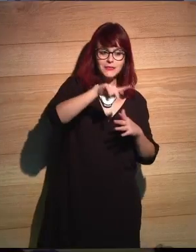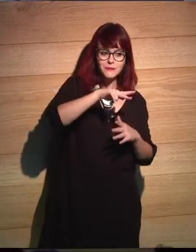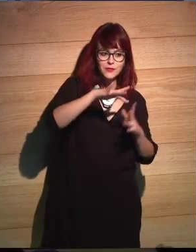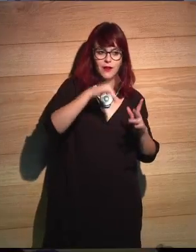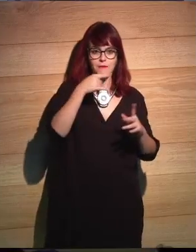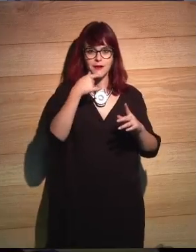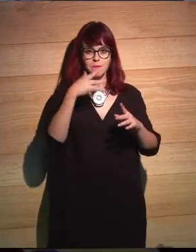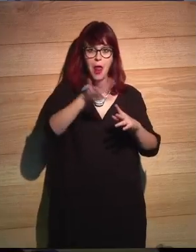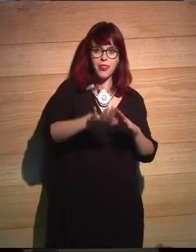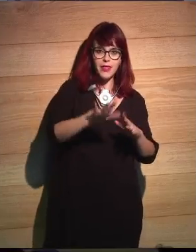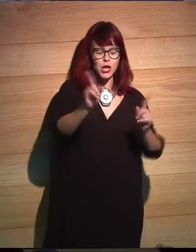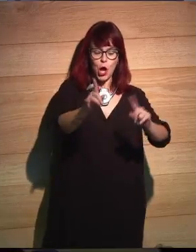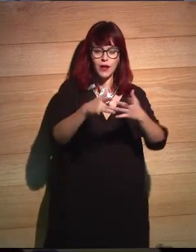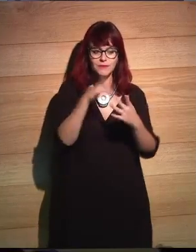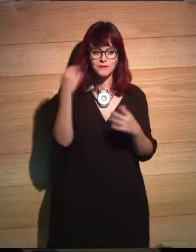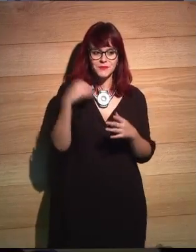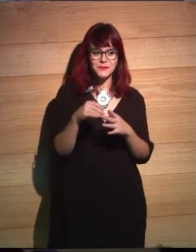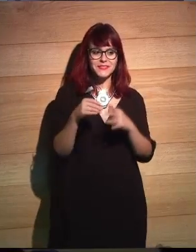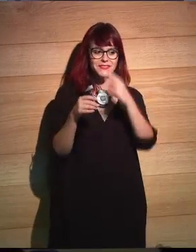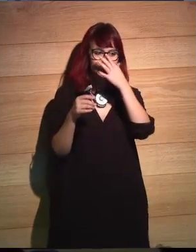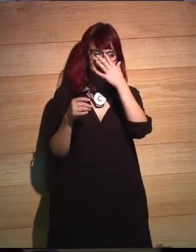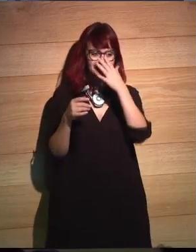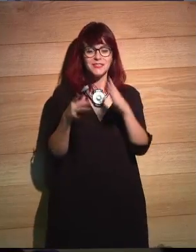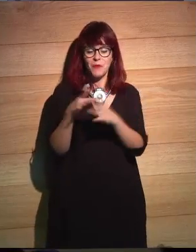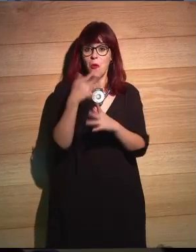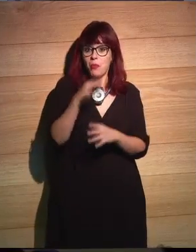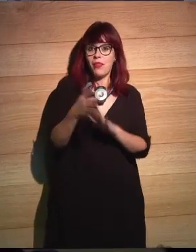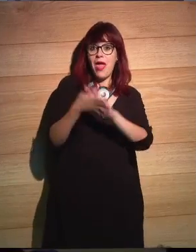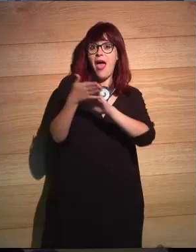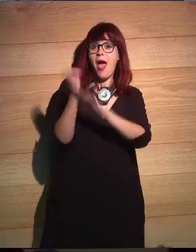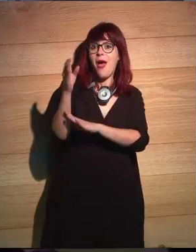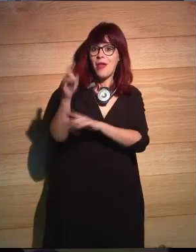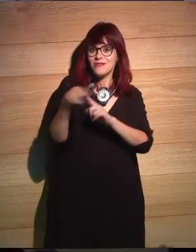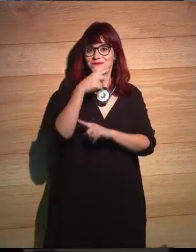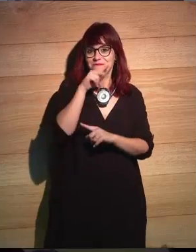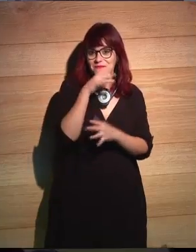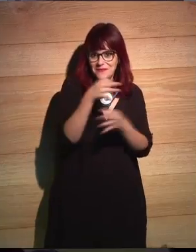maybe after this talk you will understand. Yeah. Okay.